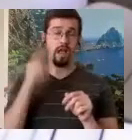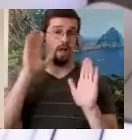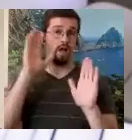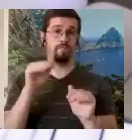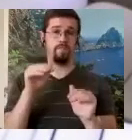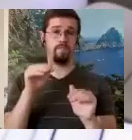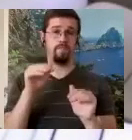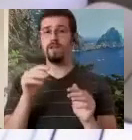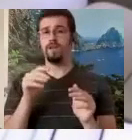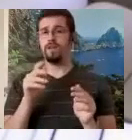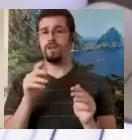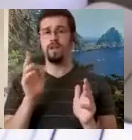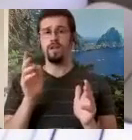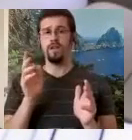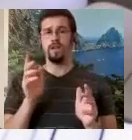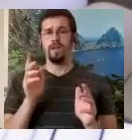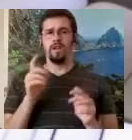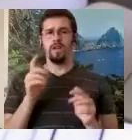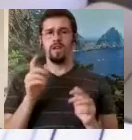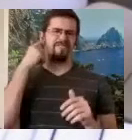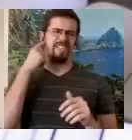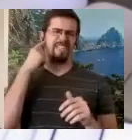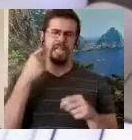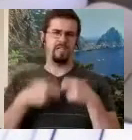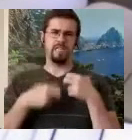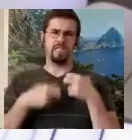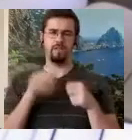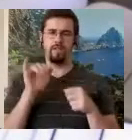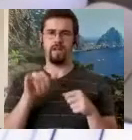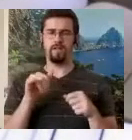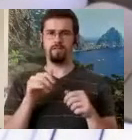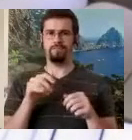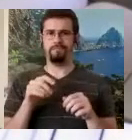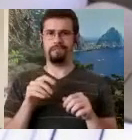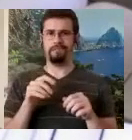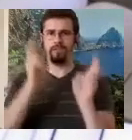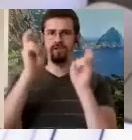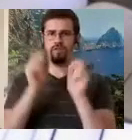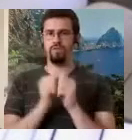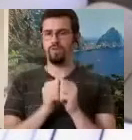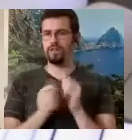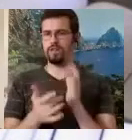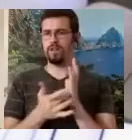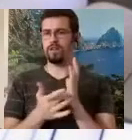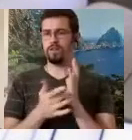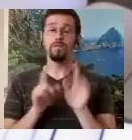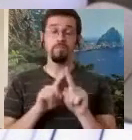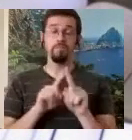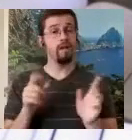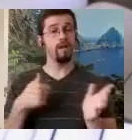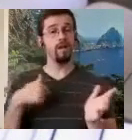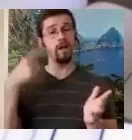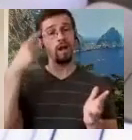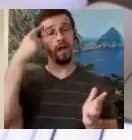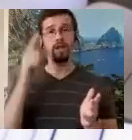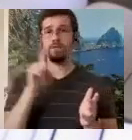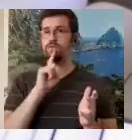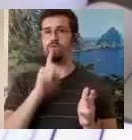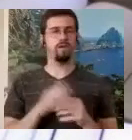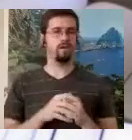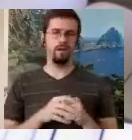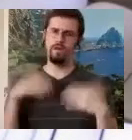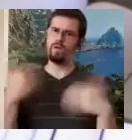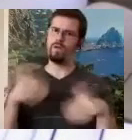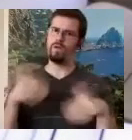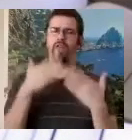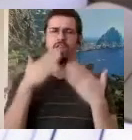We're having sound issues, that's why, honey. It's just technology, I tell you. Well, I think this is, I'm thrilled, Maria. Thank you so much